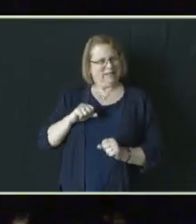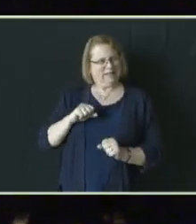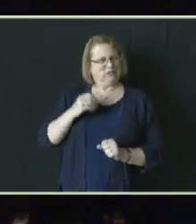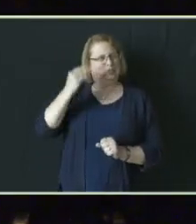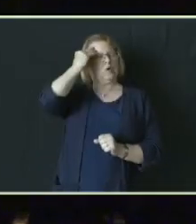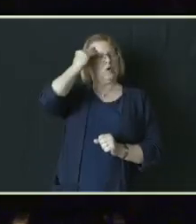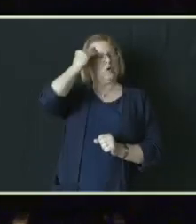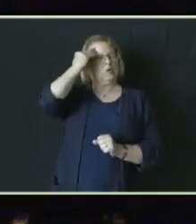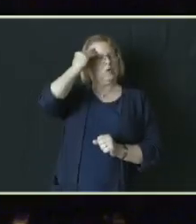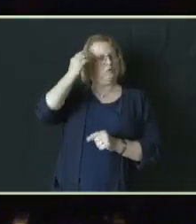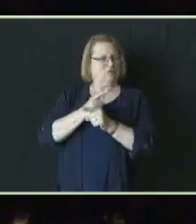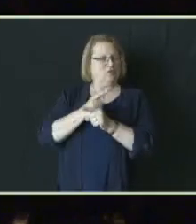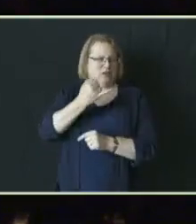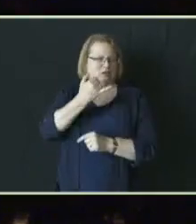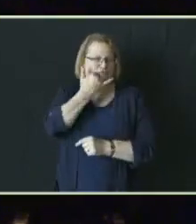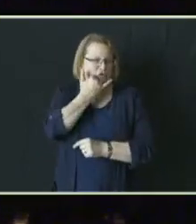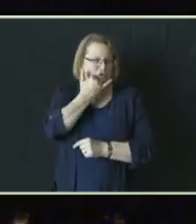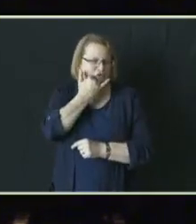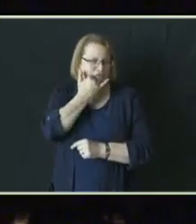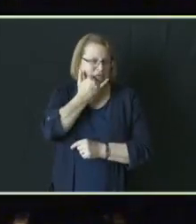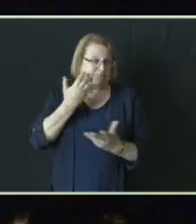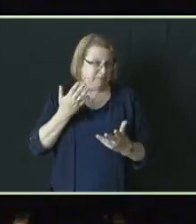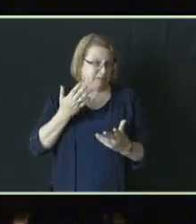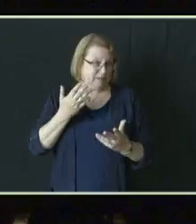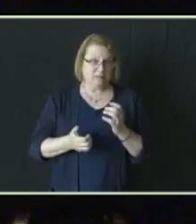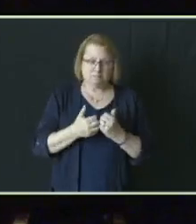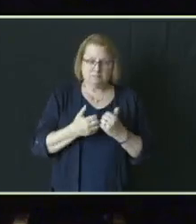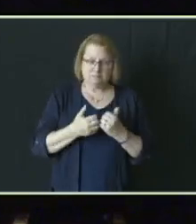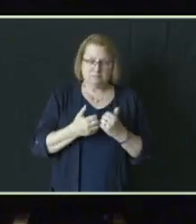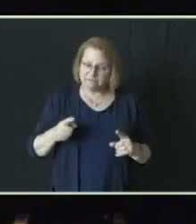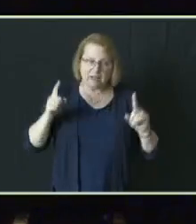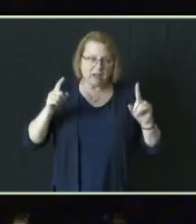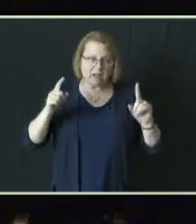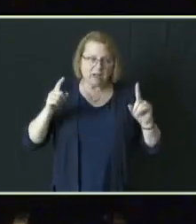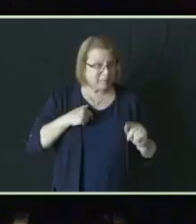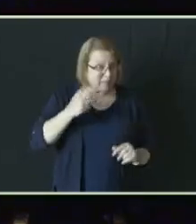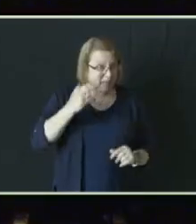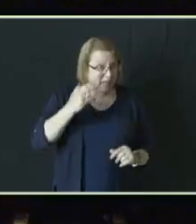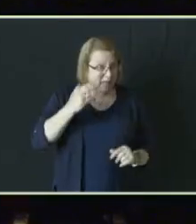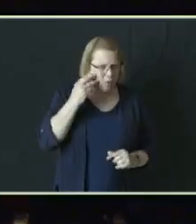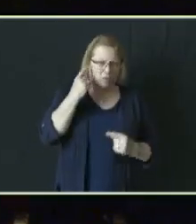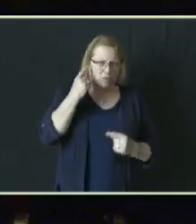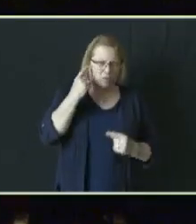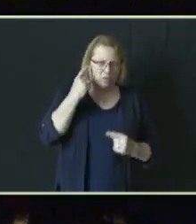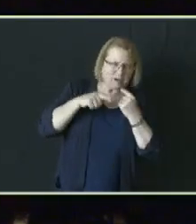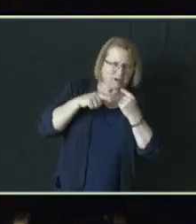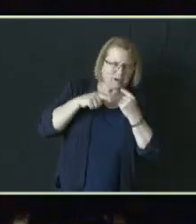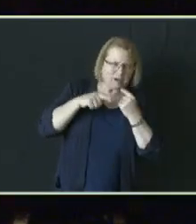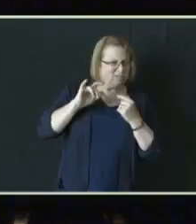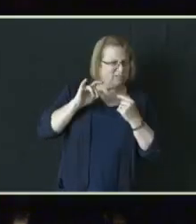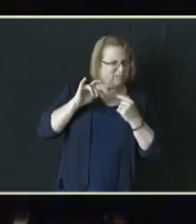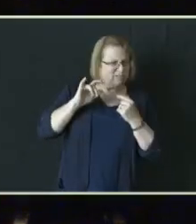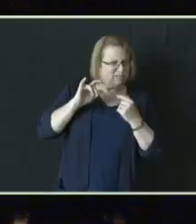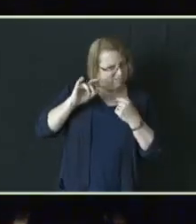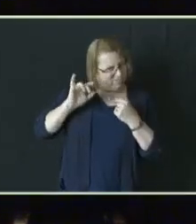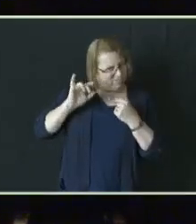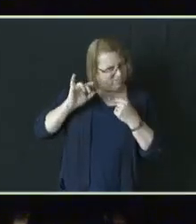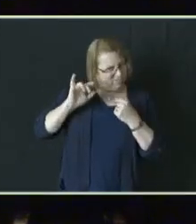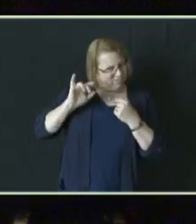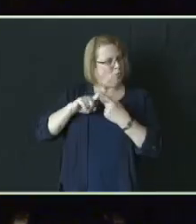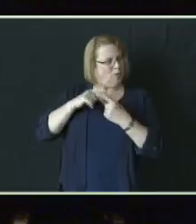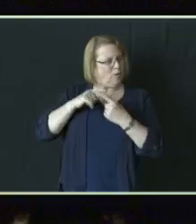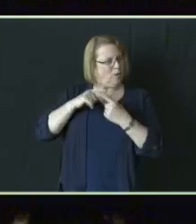wrong. The most effective people I know consider this when making tough decisions, the